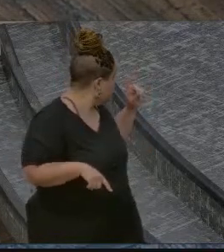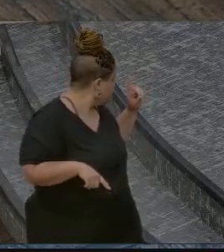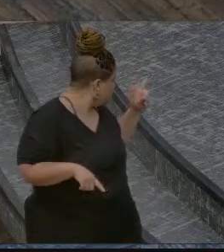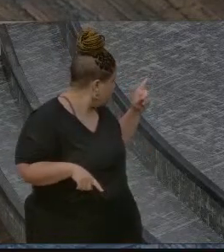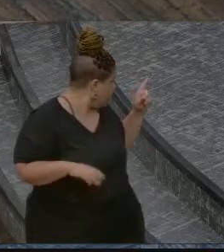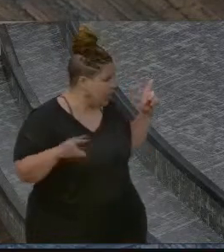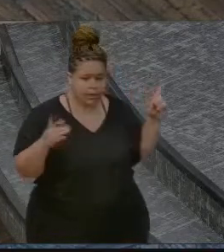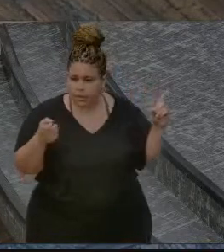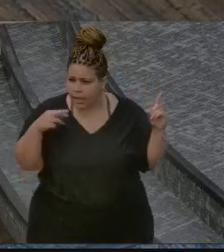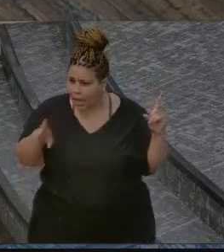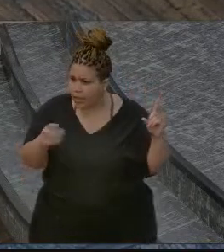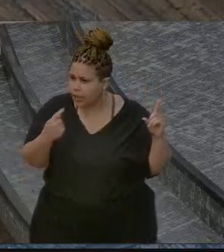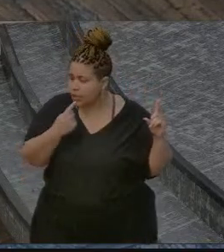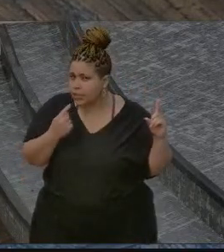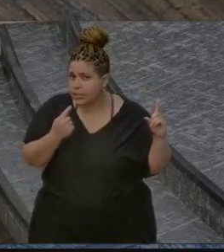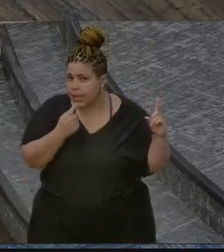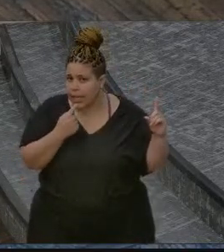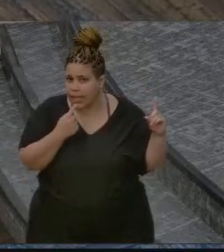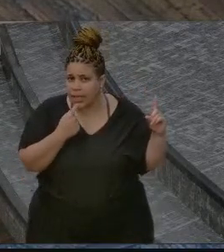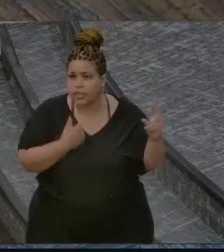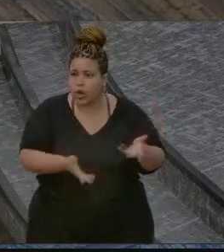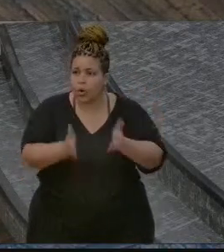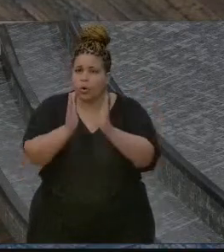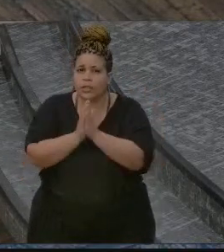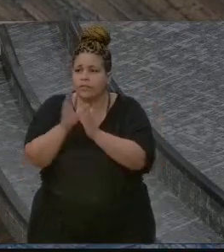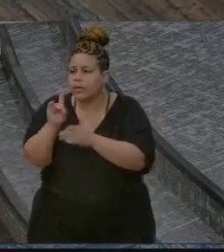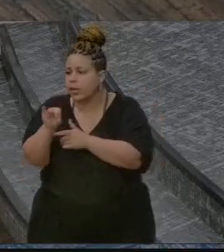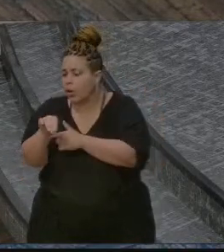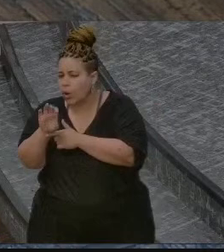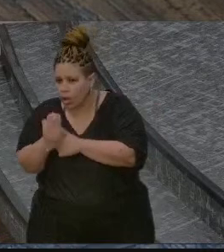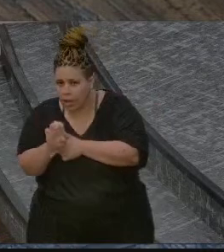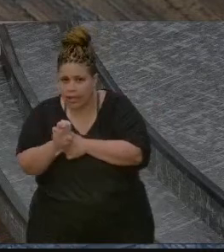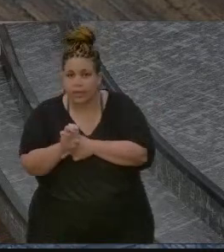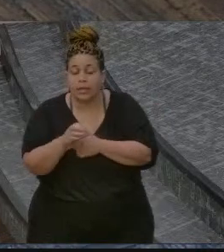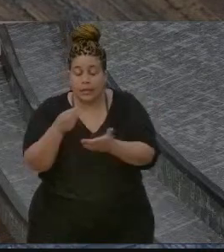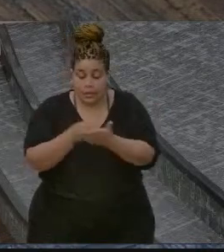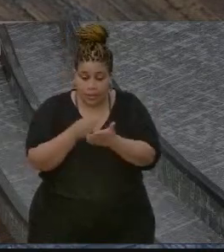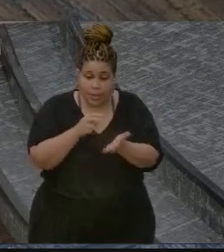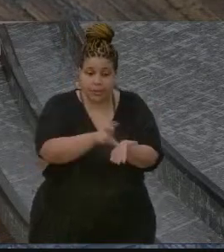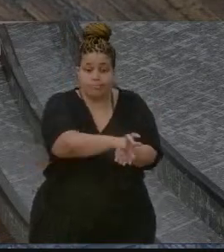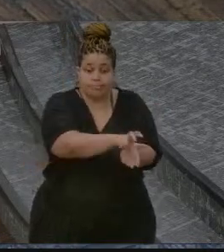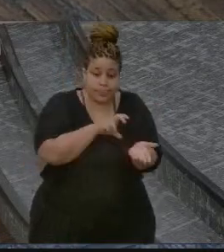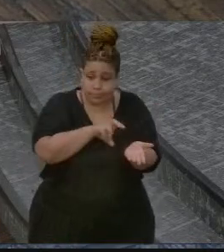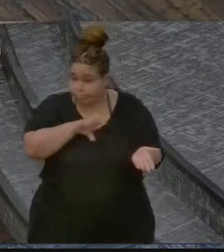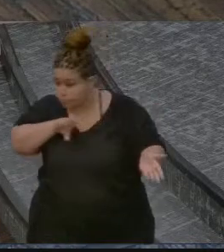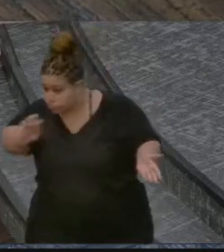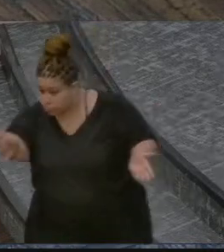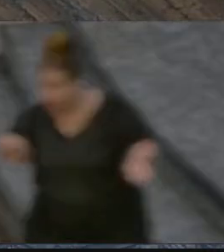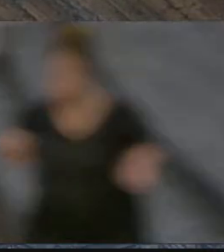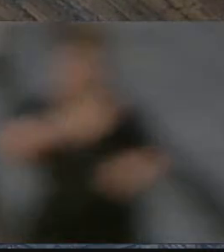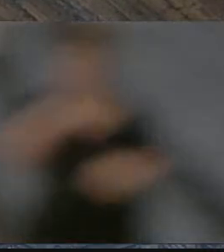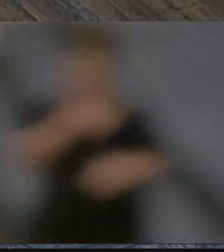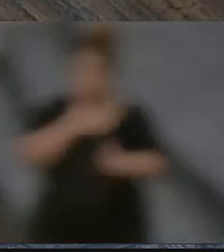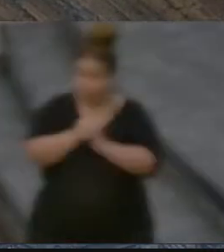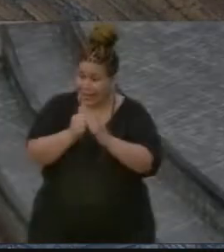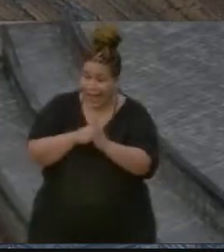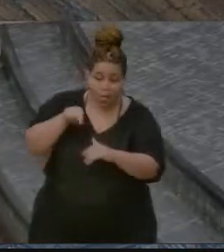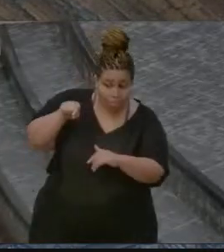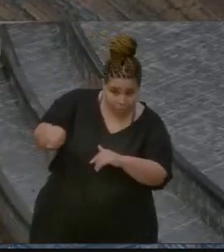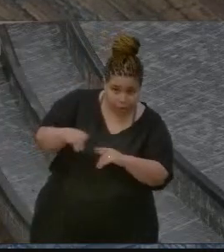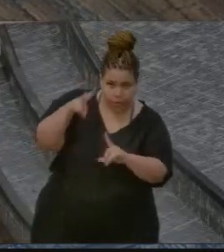a request to DOE for them to put our money back in our account for Cedar that we can reapply for it when we do a future